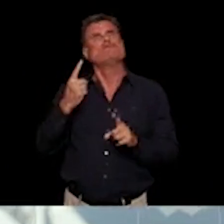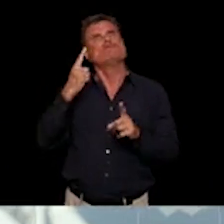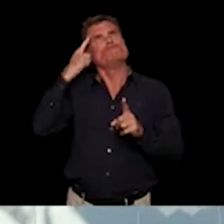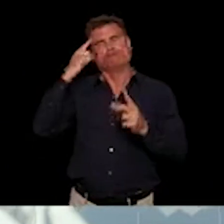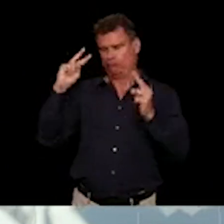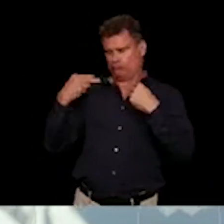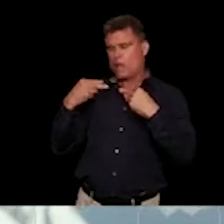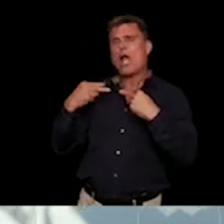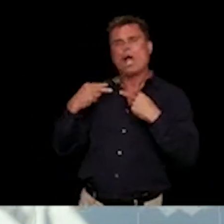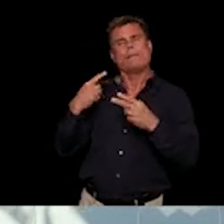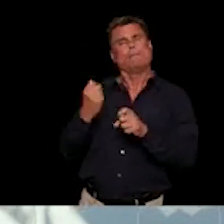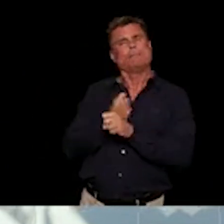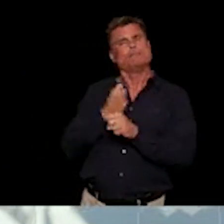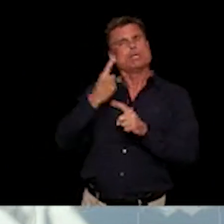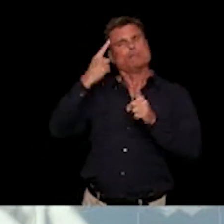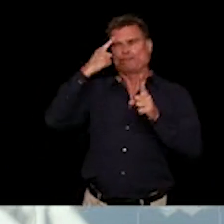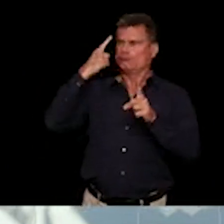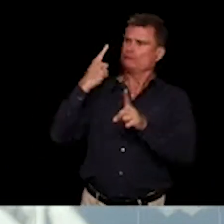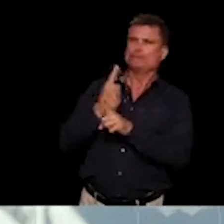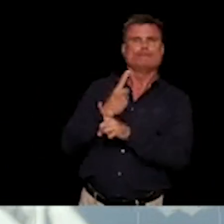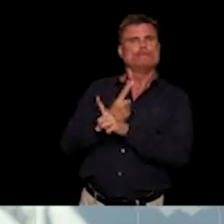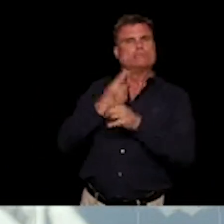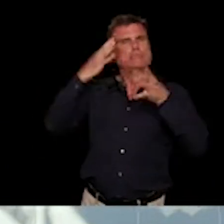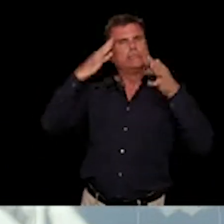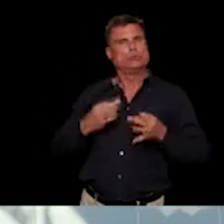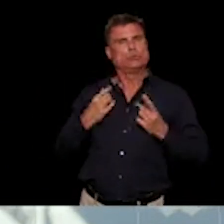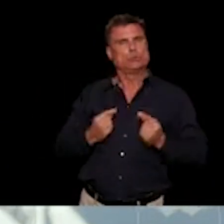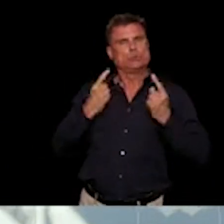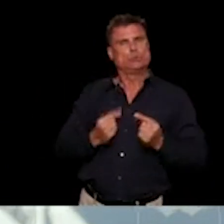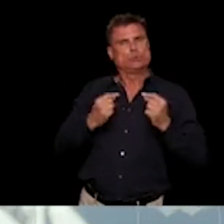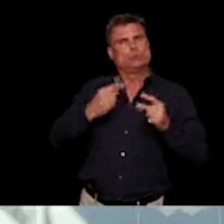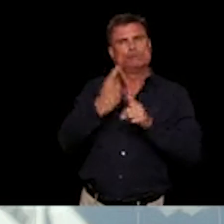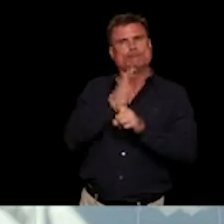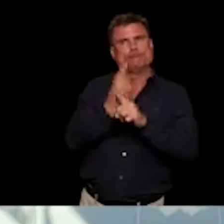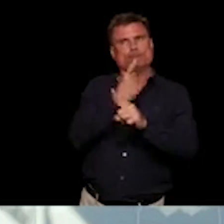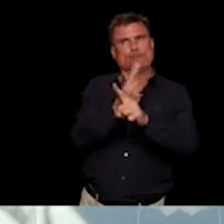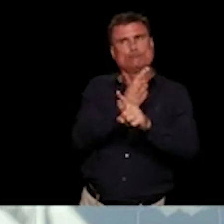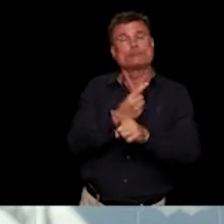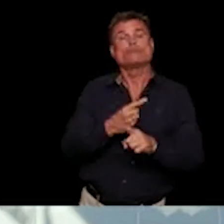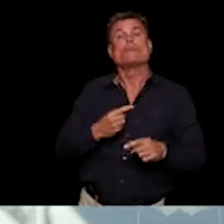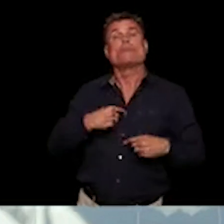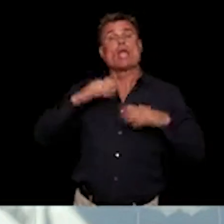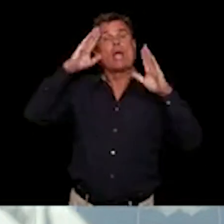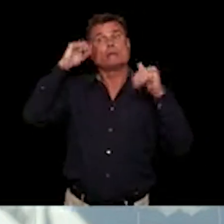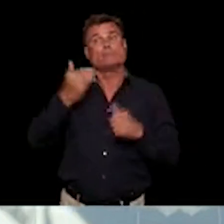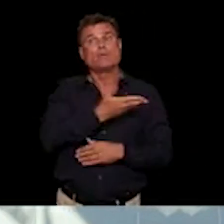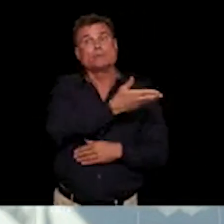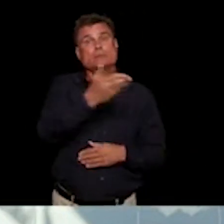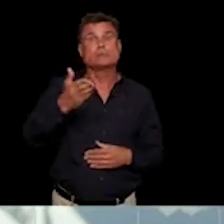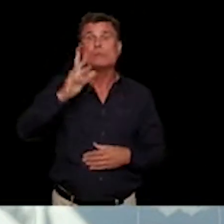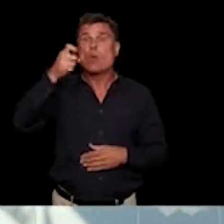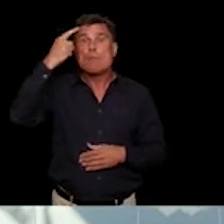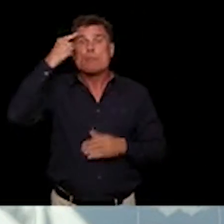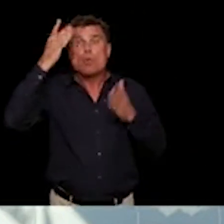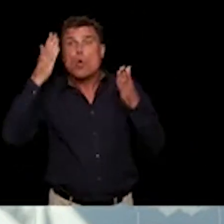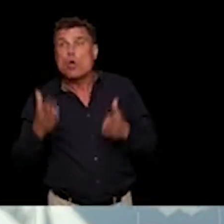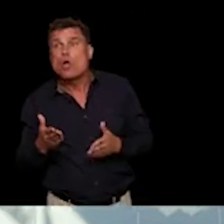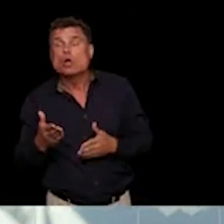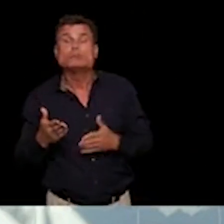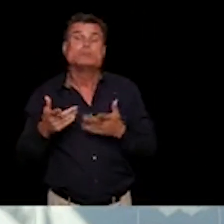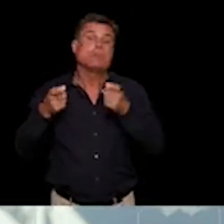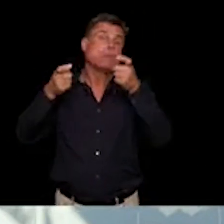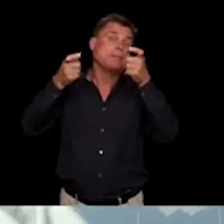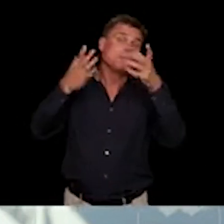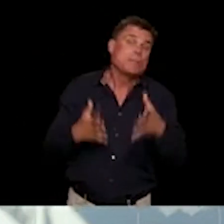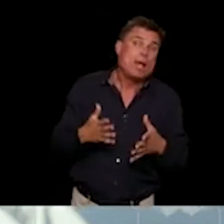some clear direction that should rules not be followed, that people are required to adhere to, that they be followed. So these are things we're working with, but